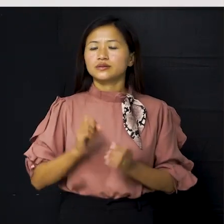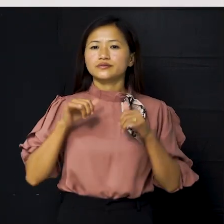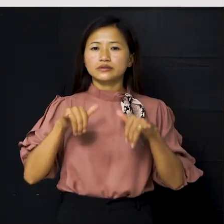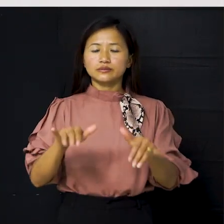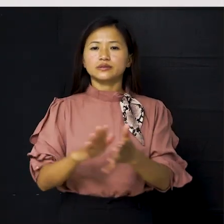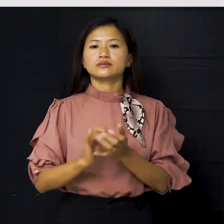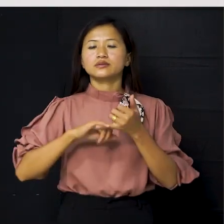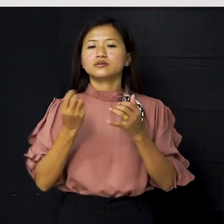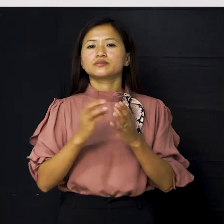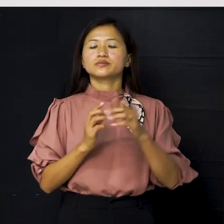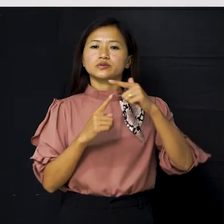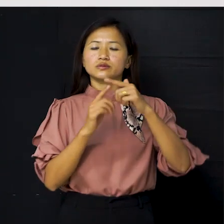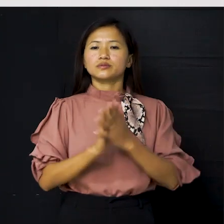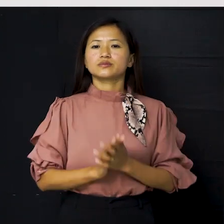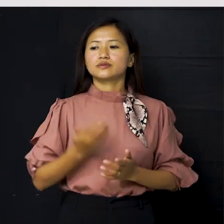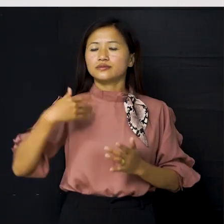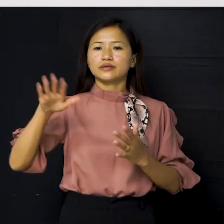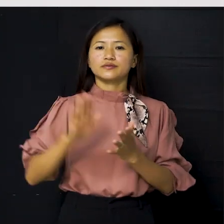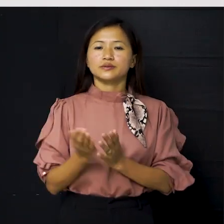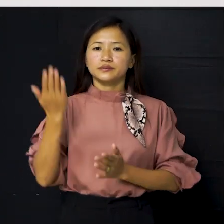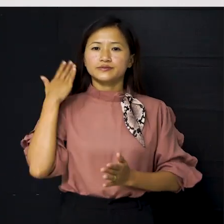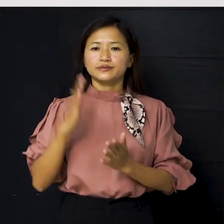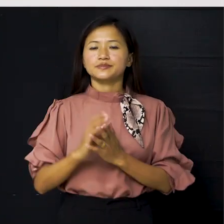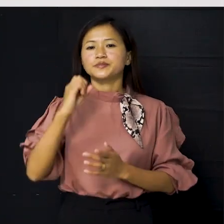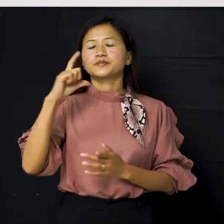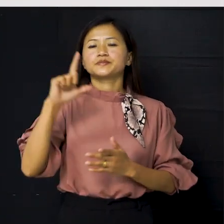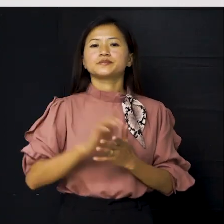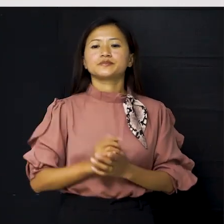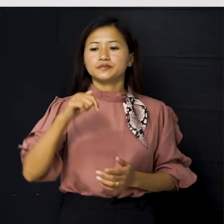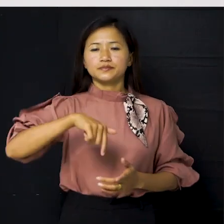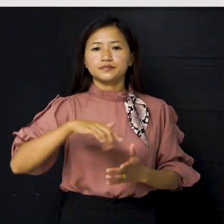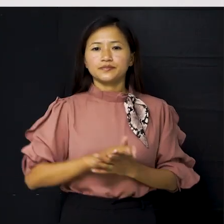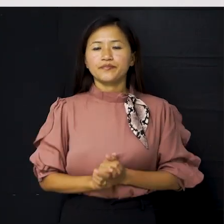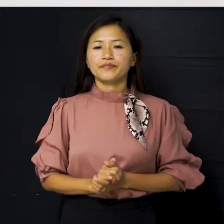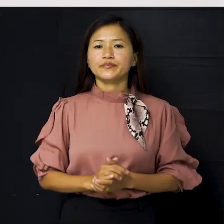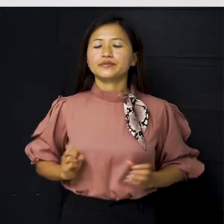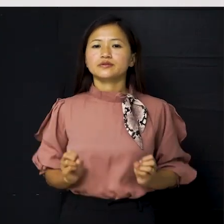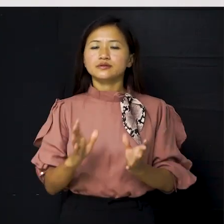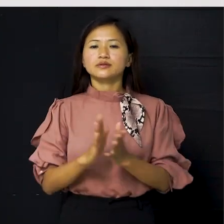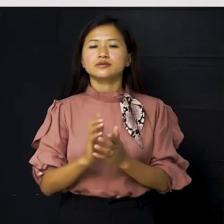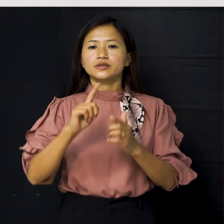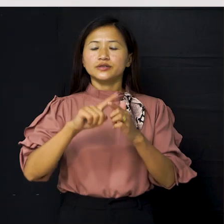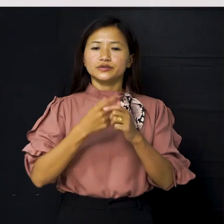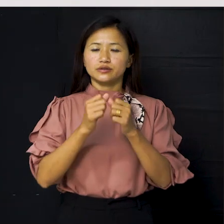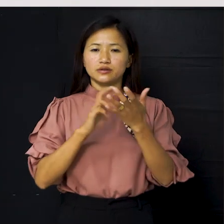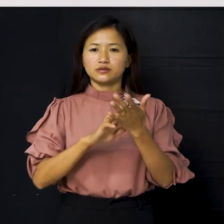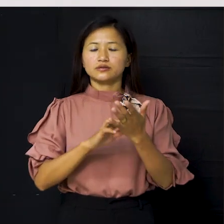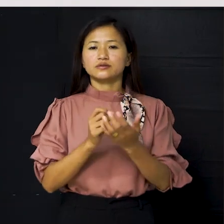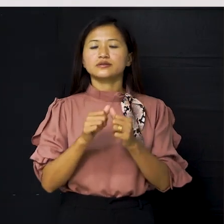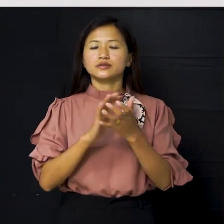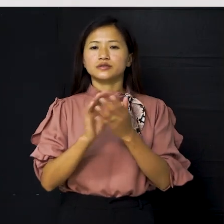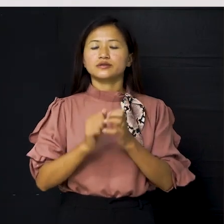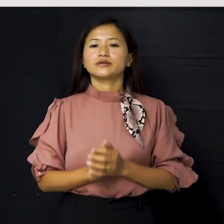remaining subtopics that I've left in the previous class. So now I'm going to start with Jahangir, but before